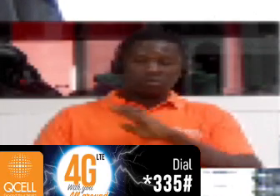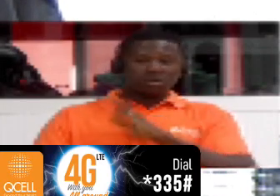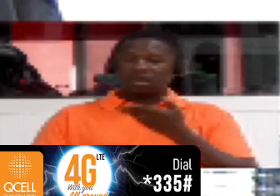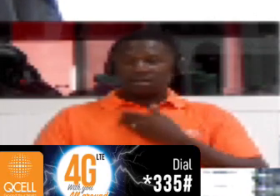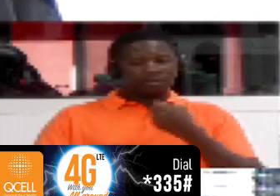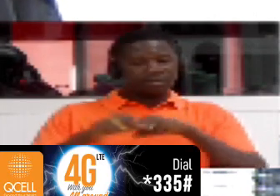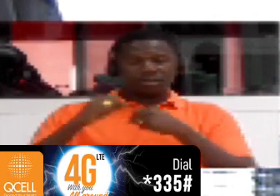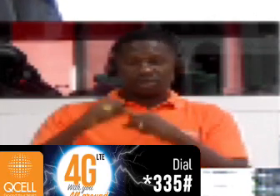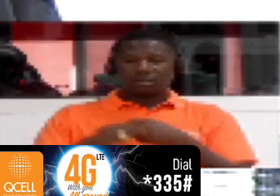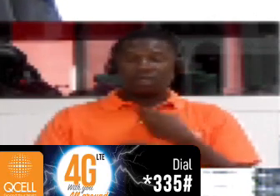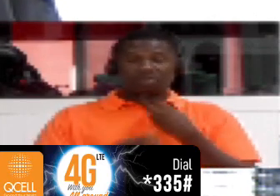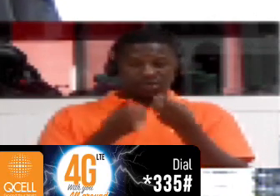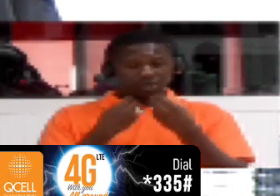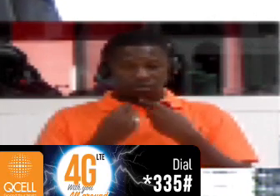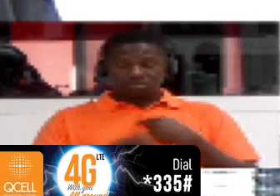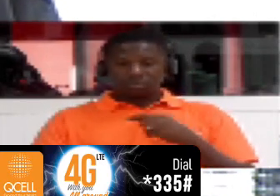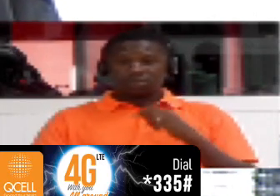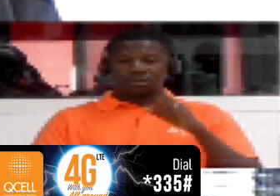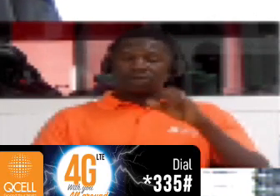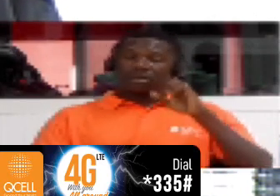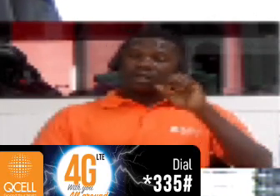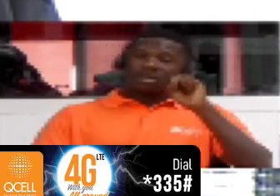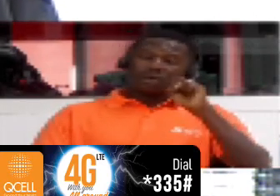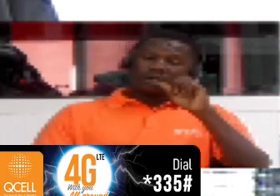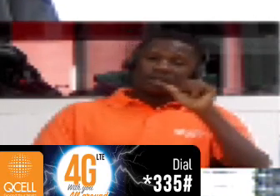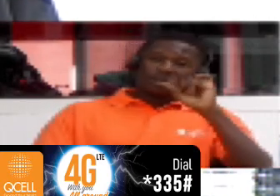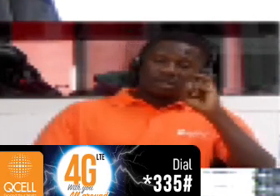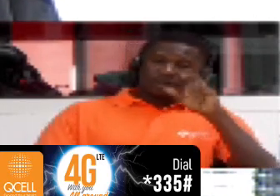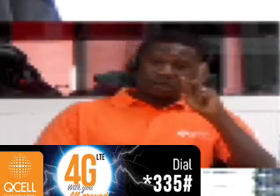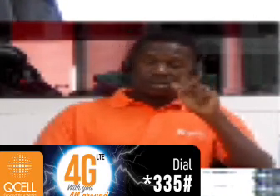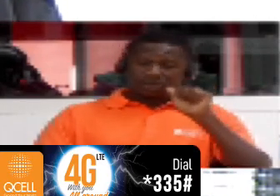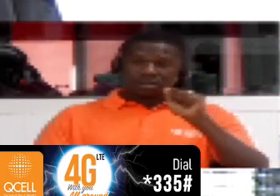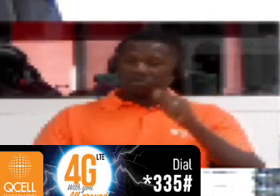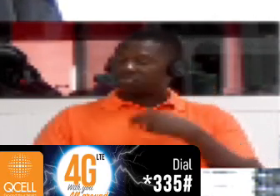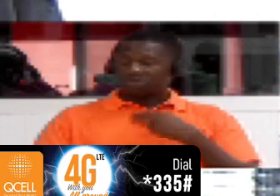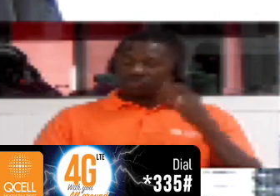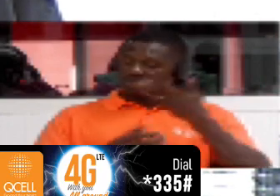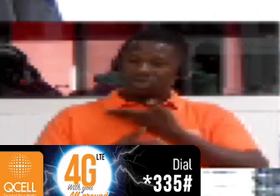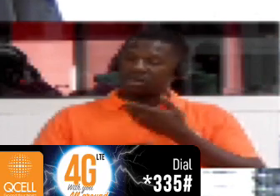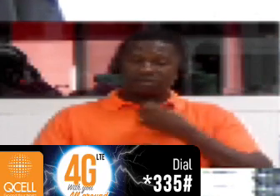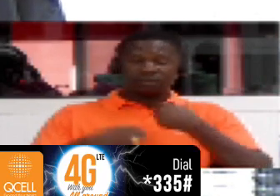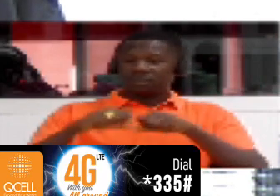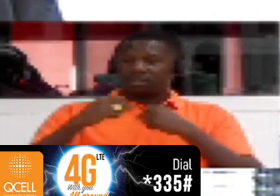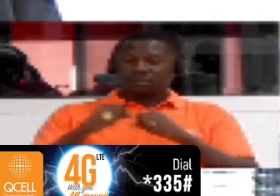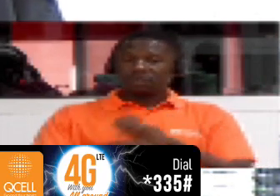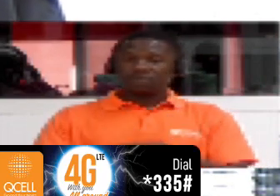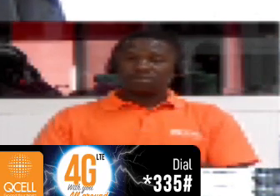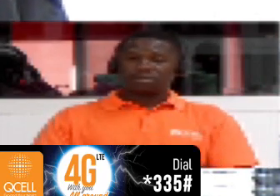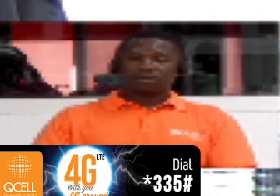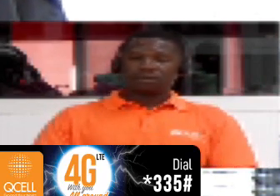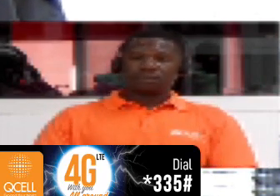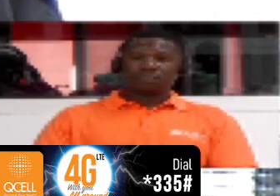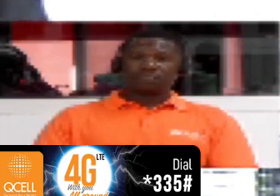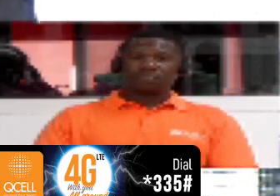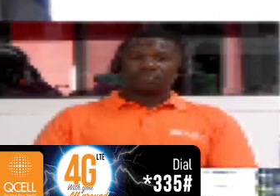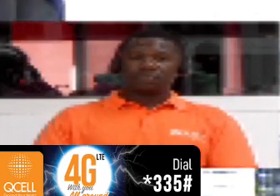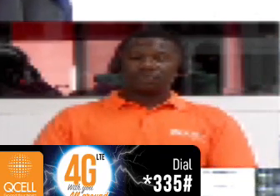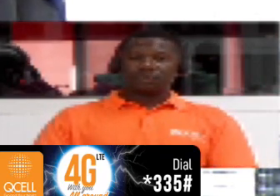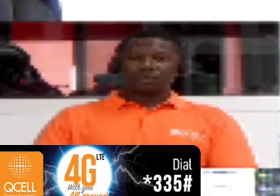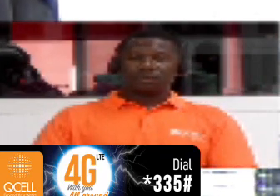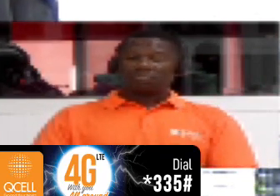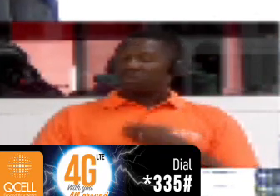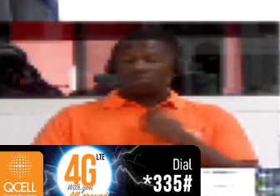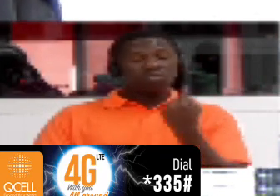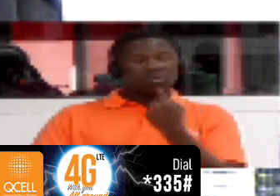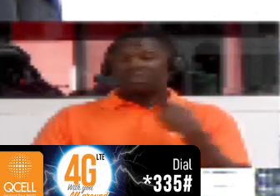saika karangoke. If you said to me saika also, I did not have saika training. Nkanyu numwele anuntela anola ngoto malo mulem. I